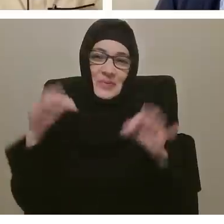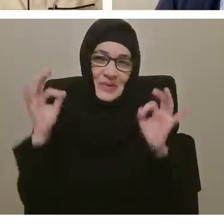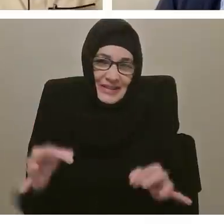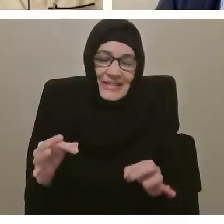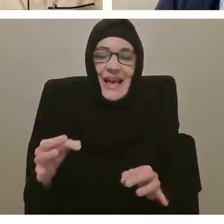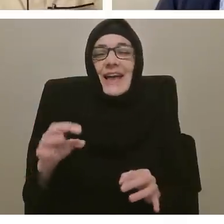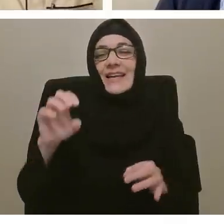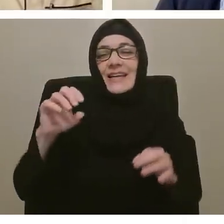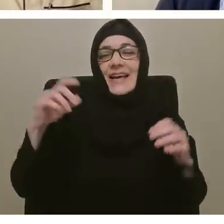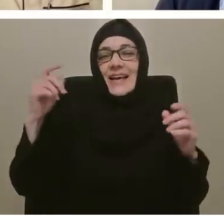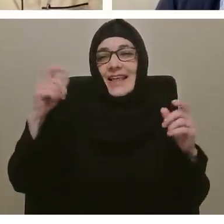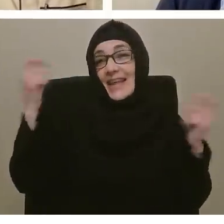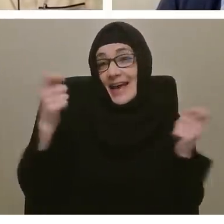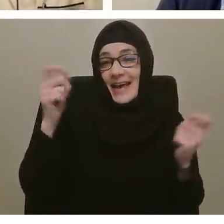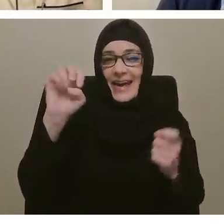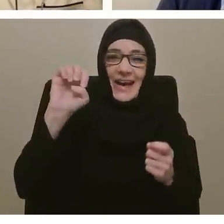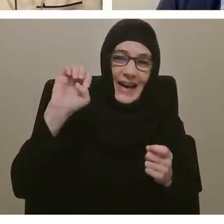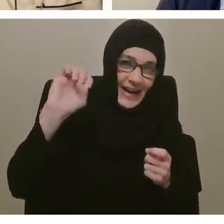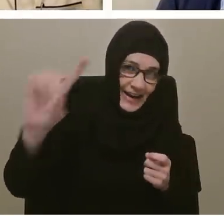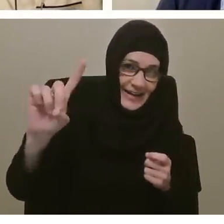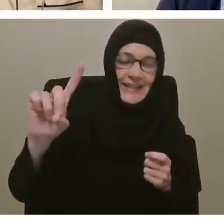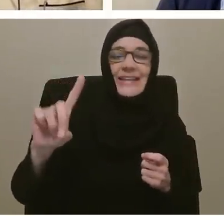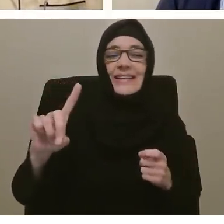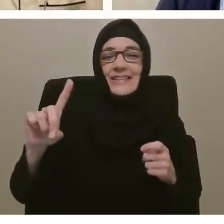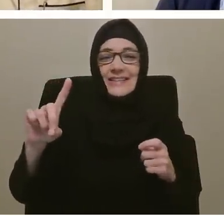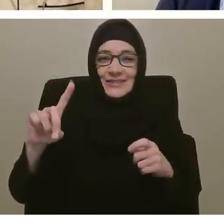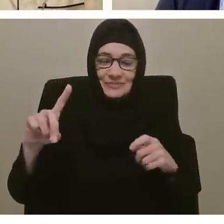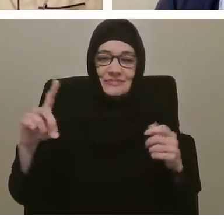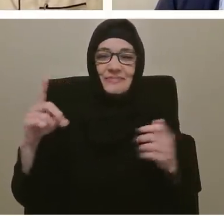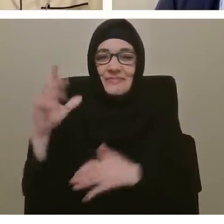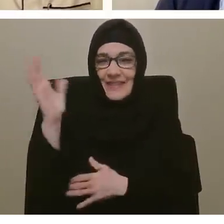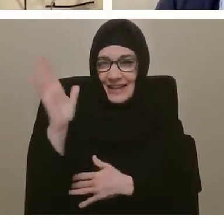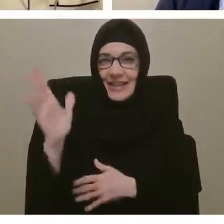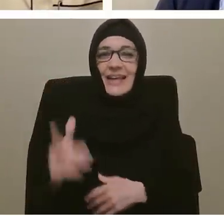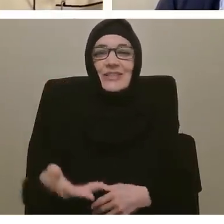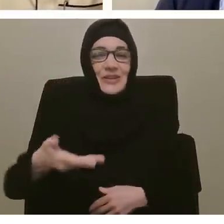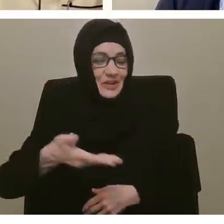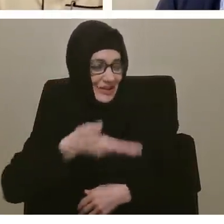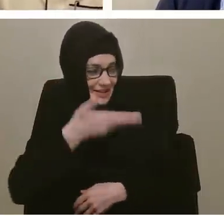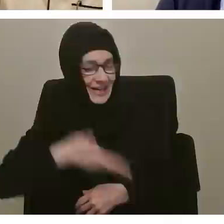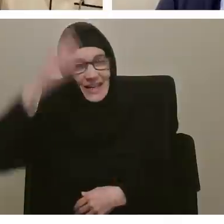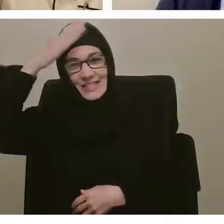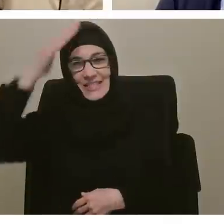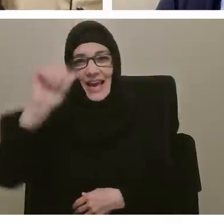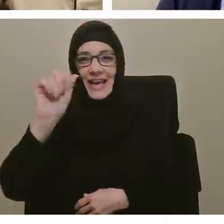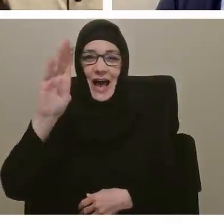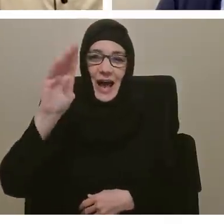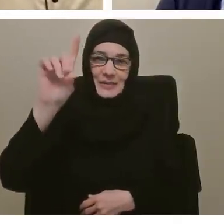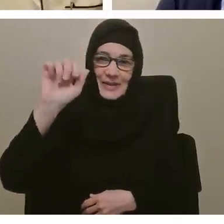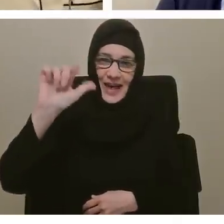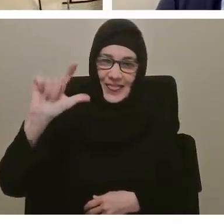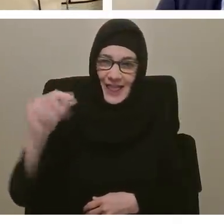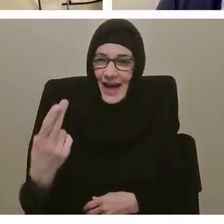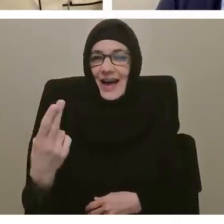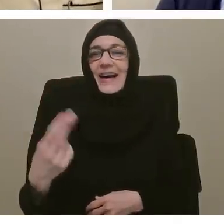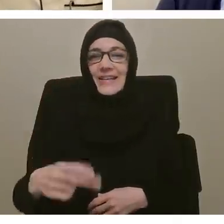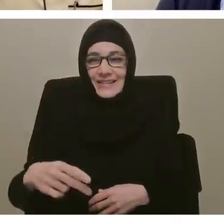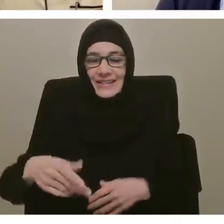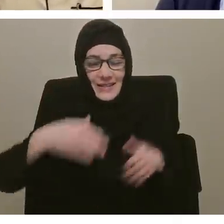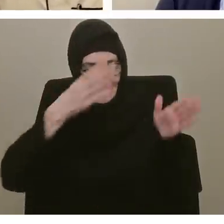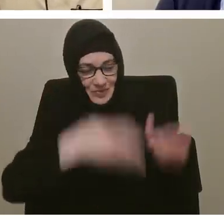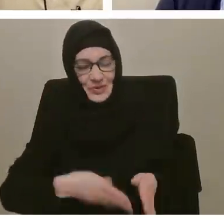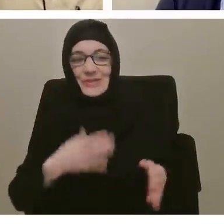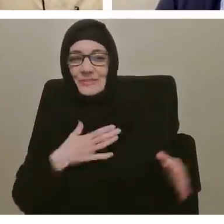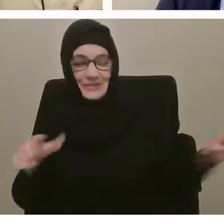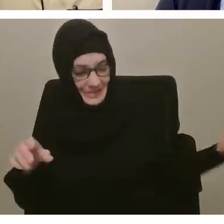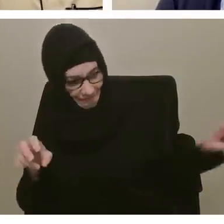The Eid edition, the final edition, Sheikh Abdullah Oduro, alhamdulillah, I mean, in person, in the flesh, alhamdulillah, Sheikh, you need a student more, bismillah.